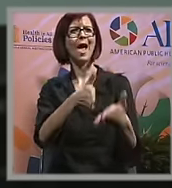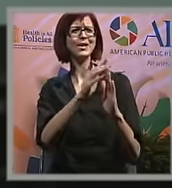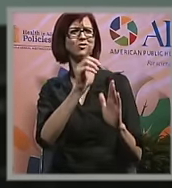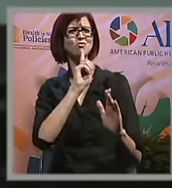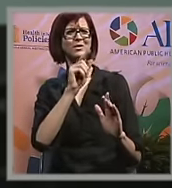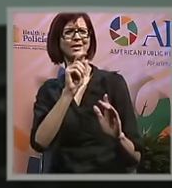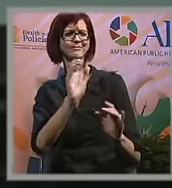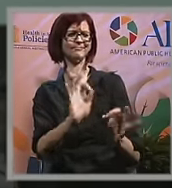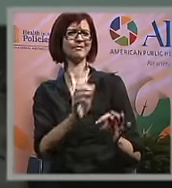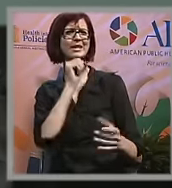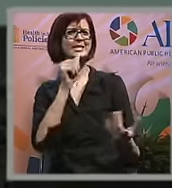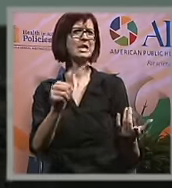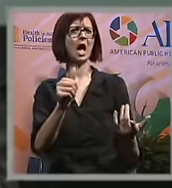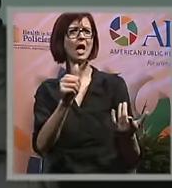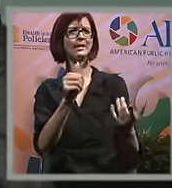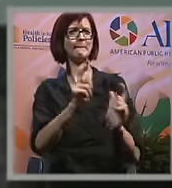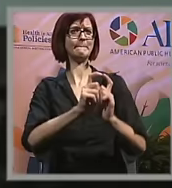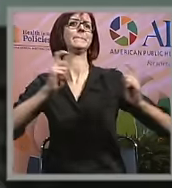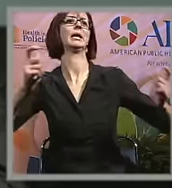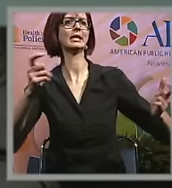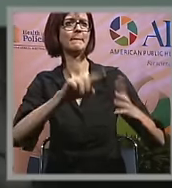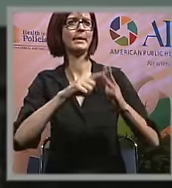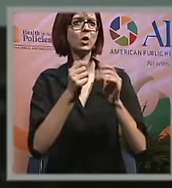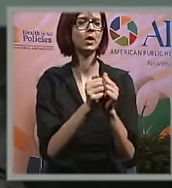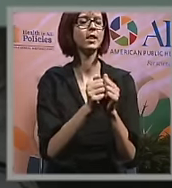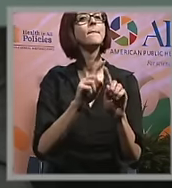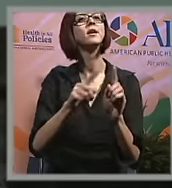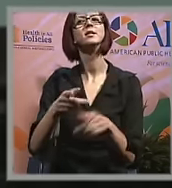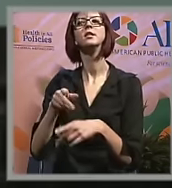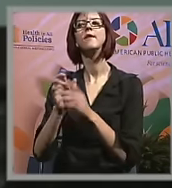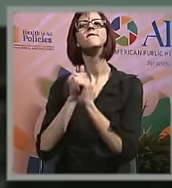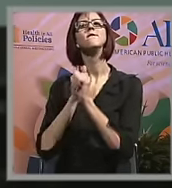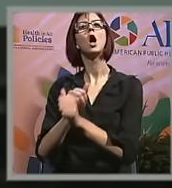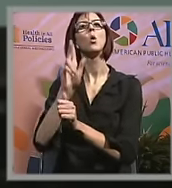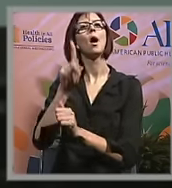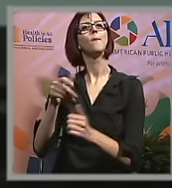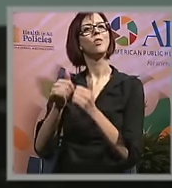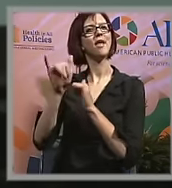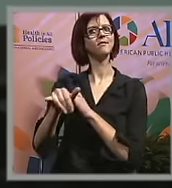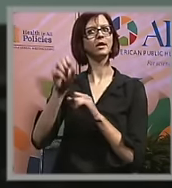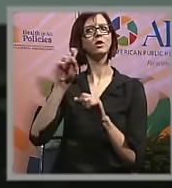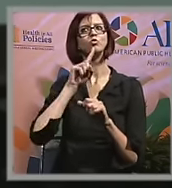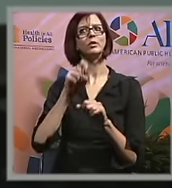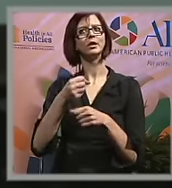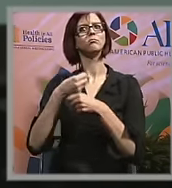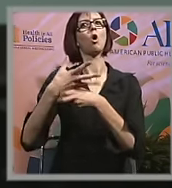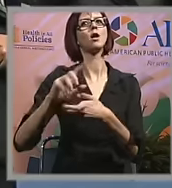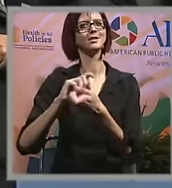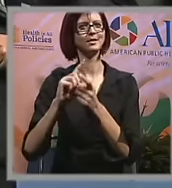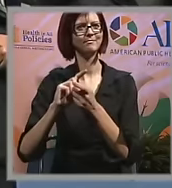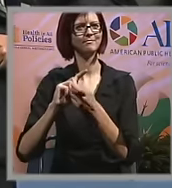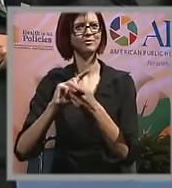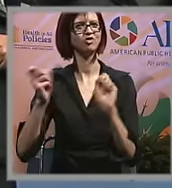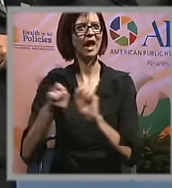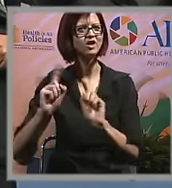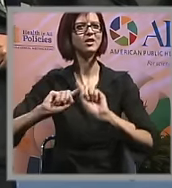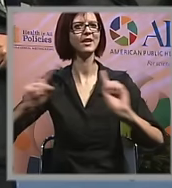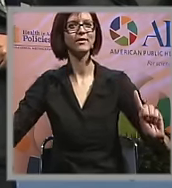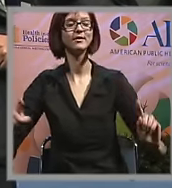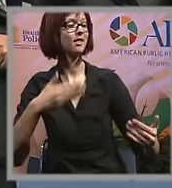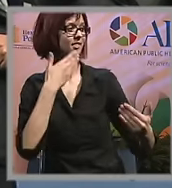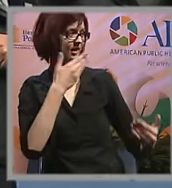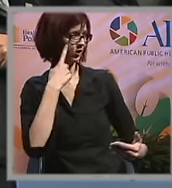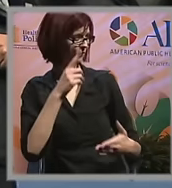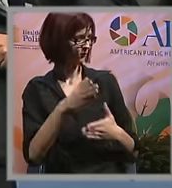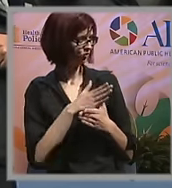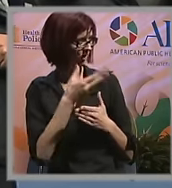ask to begin with. And then it's the follow-up to that that I think can make a difference. That is valuable advice. Thank you for sharing